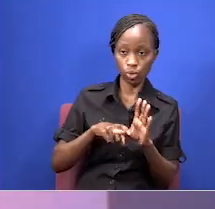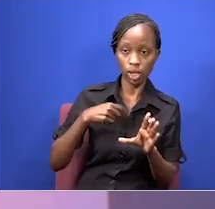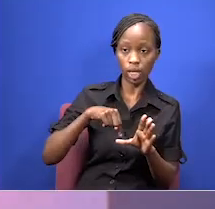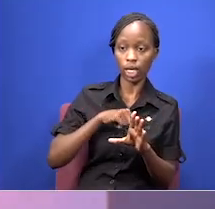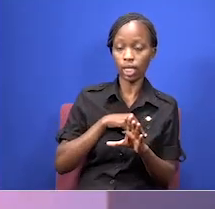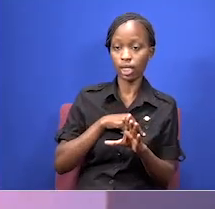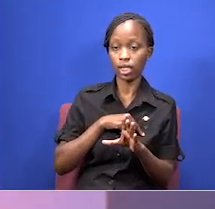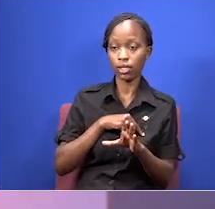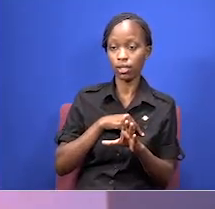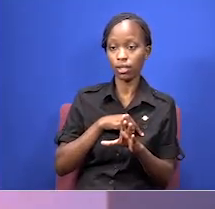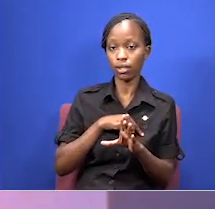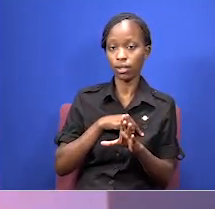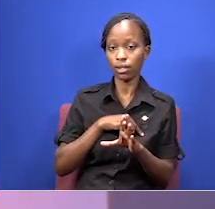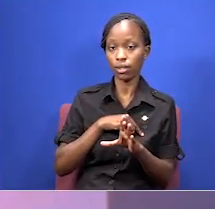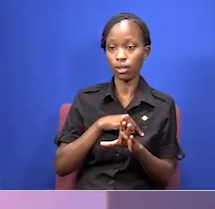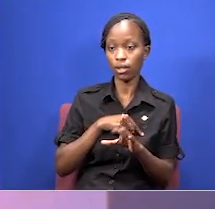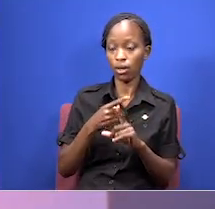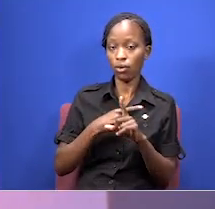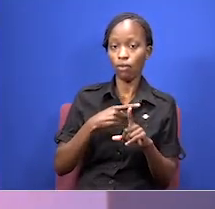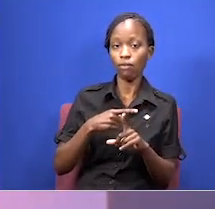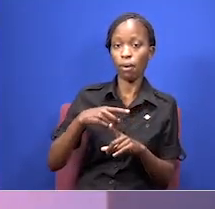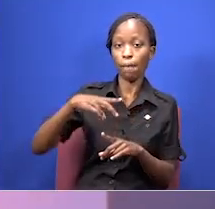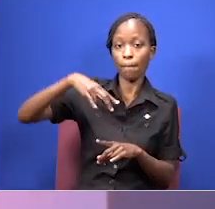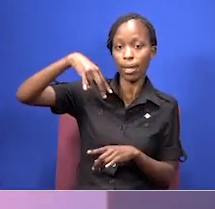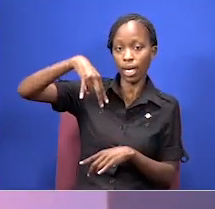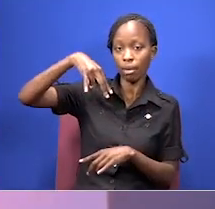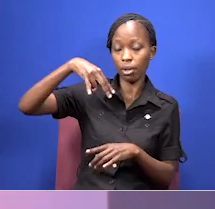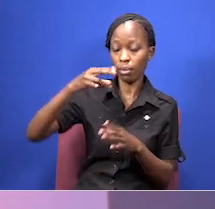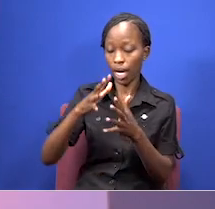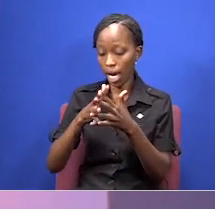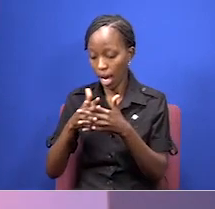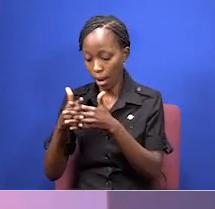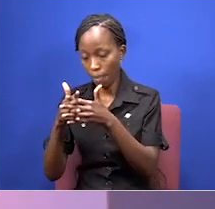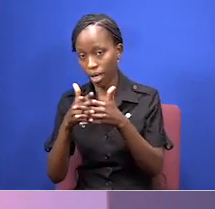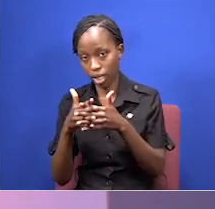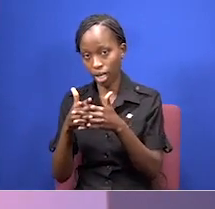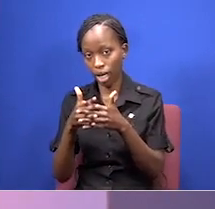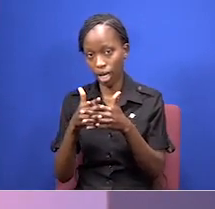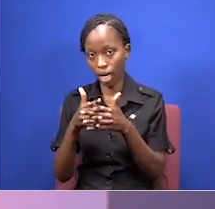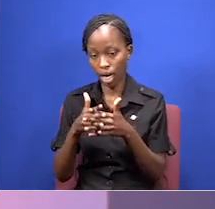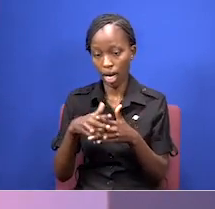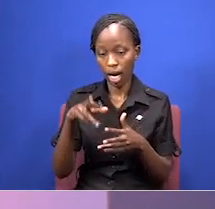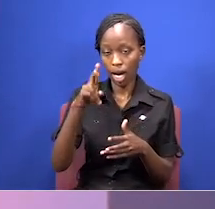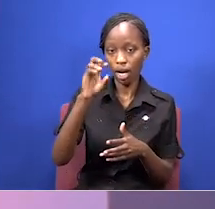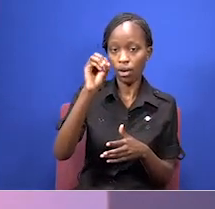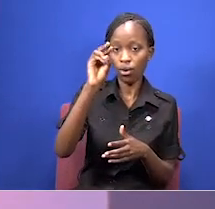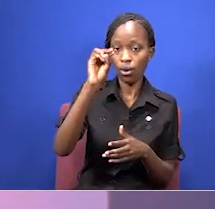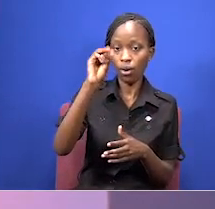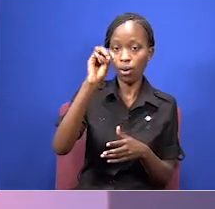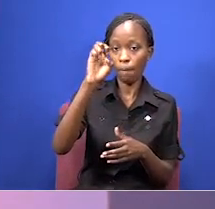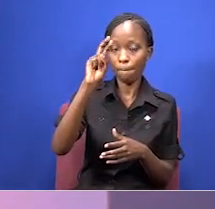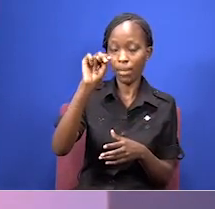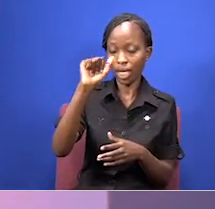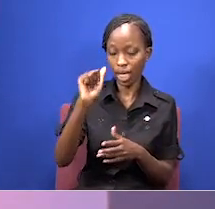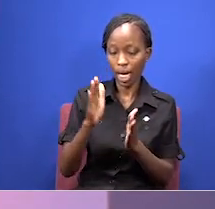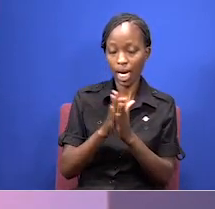friends joining us the broadcast in Namibia, in America, USA, in Romania, and in East